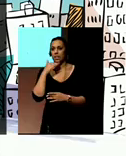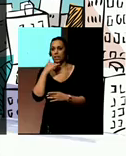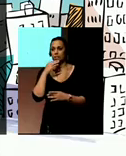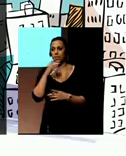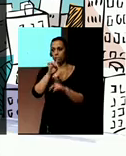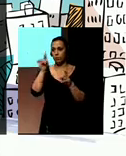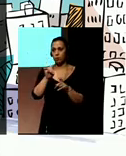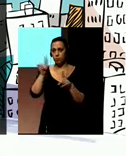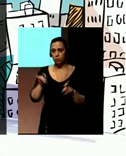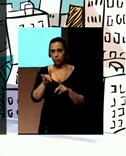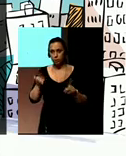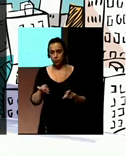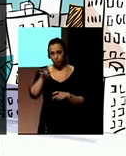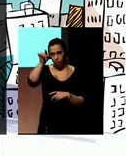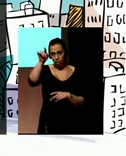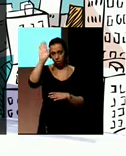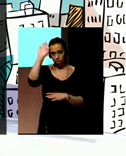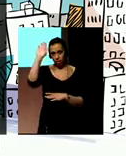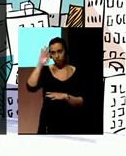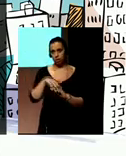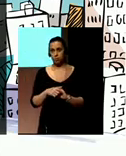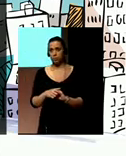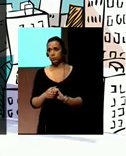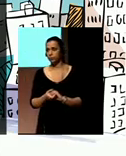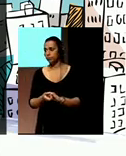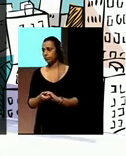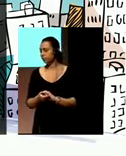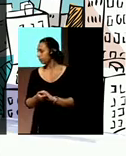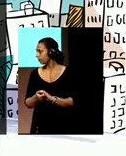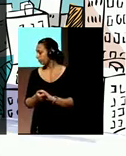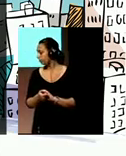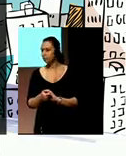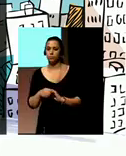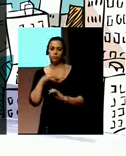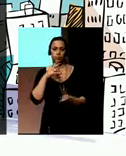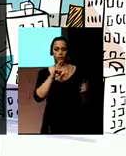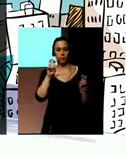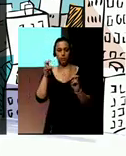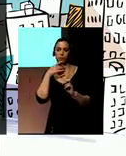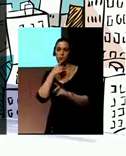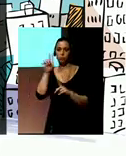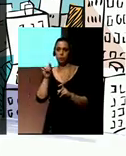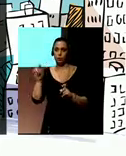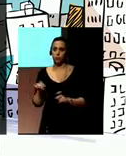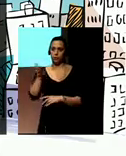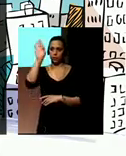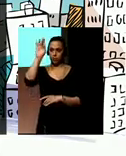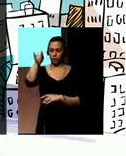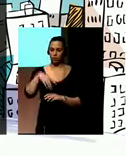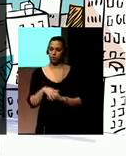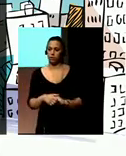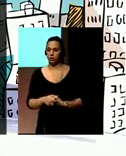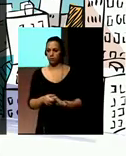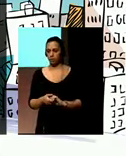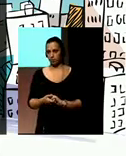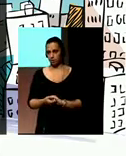minutes maybe for some questions, if you have some question related to the issues we